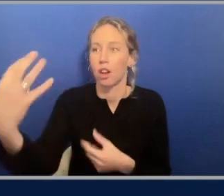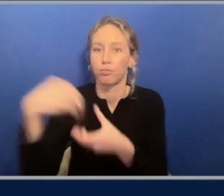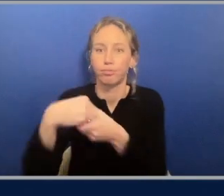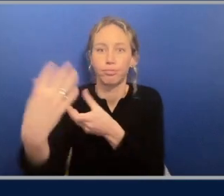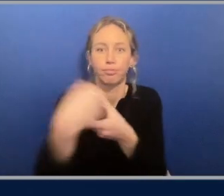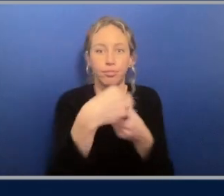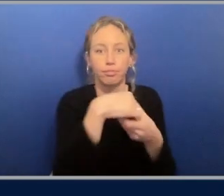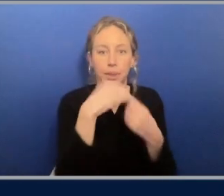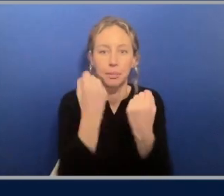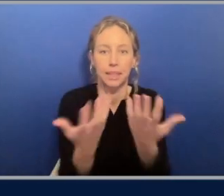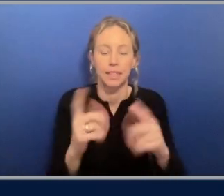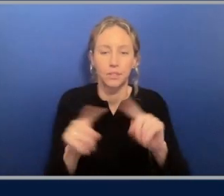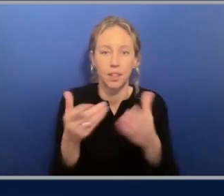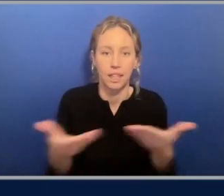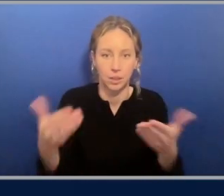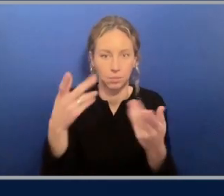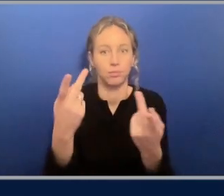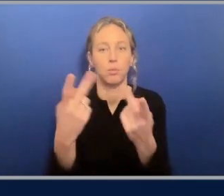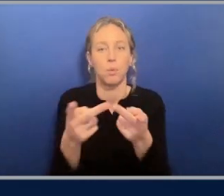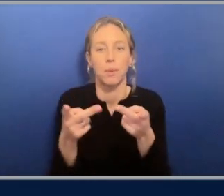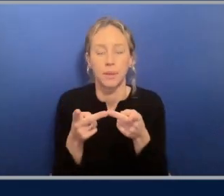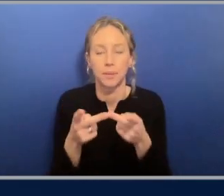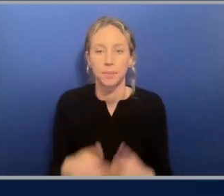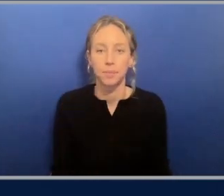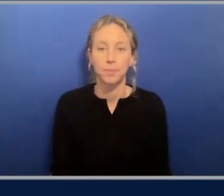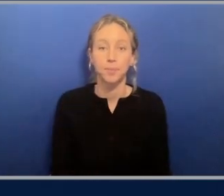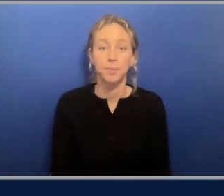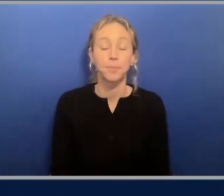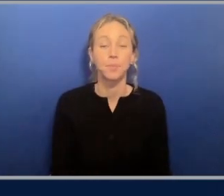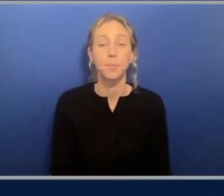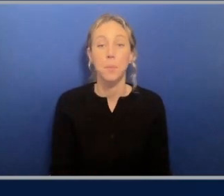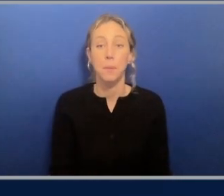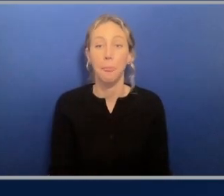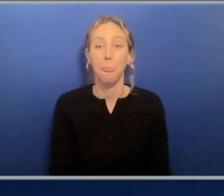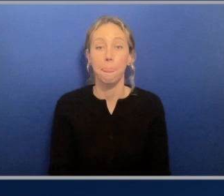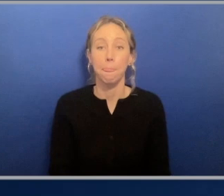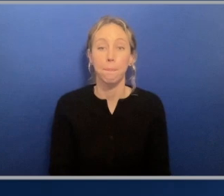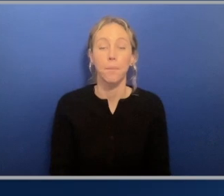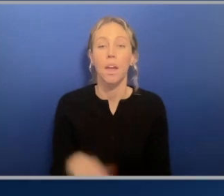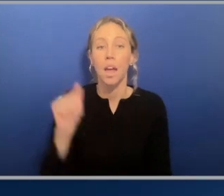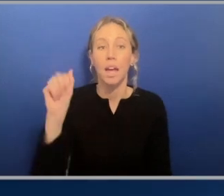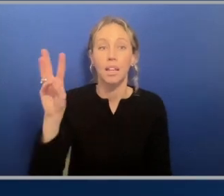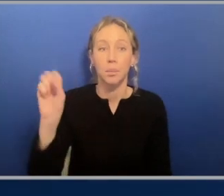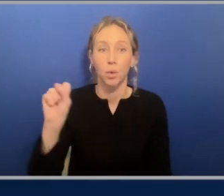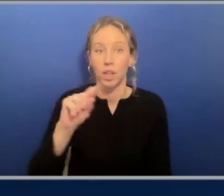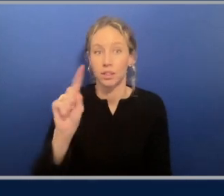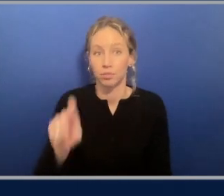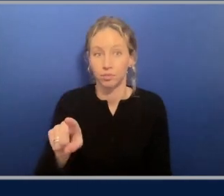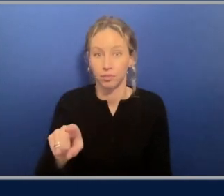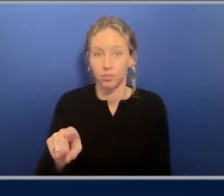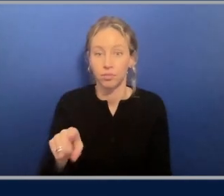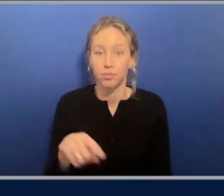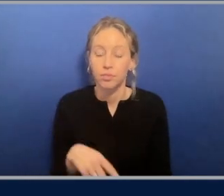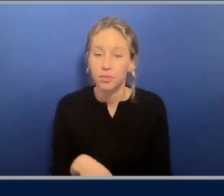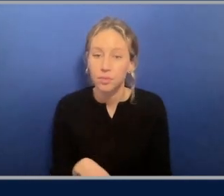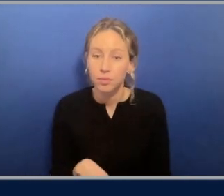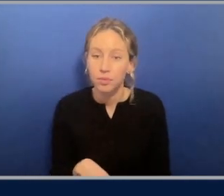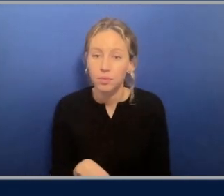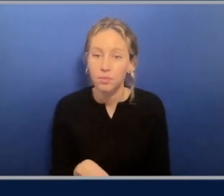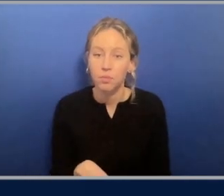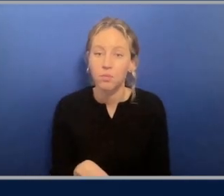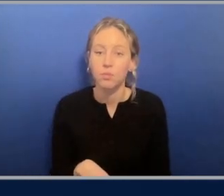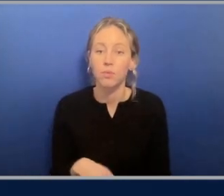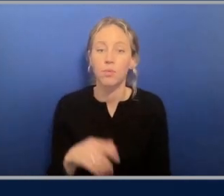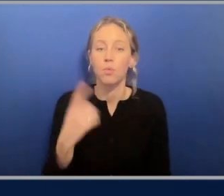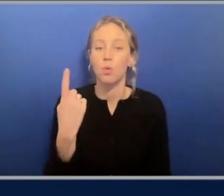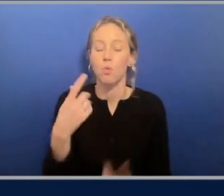So the next question we got from AWS Serious Node, and what